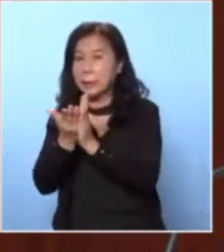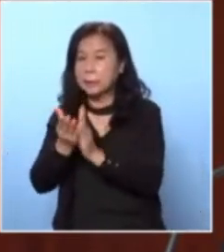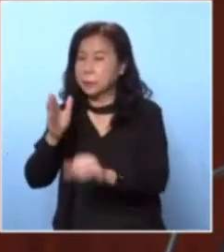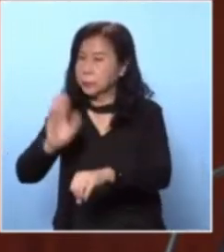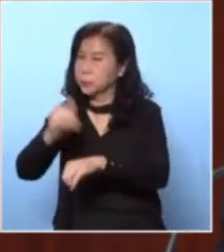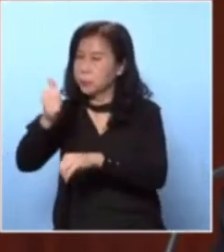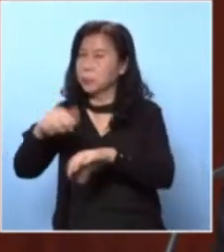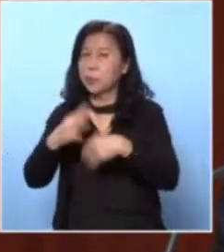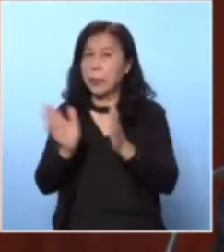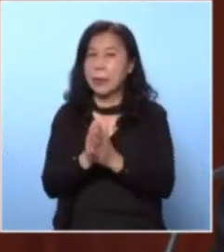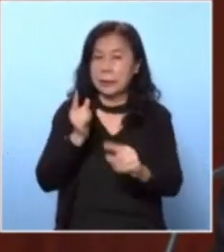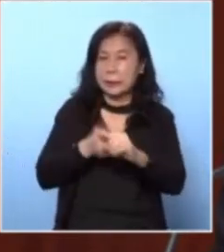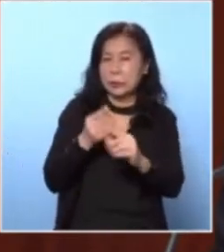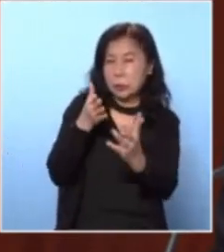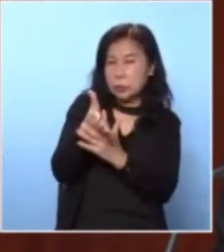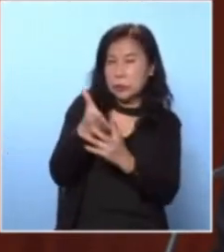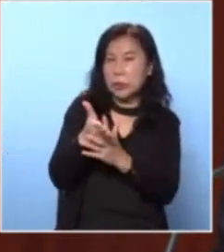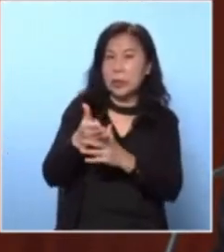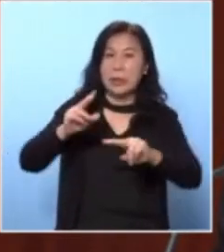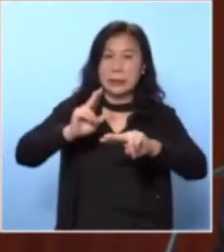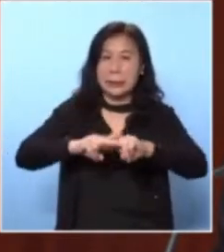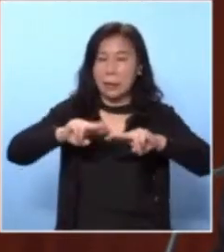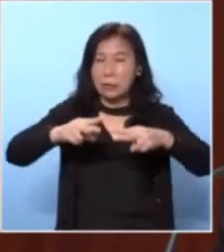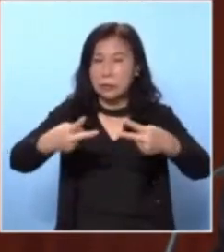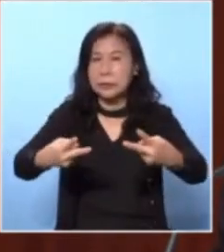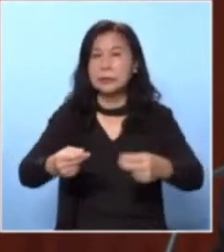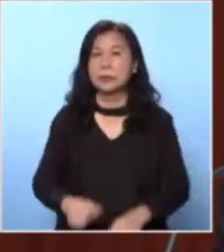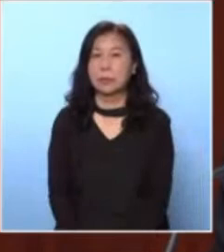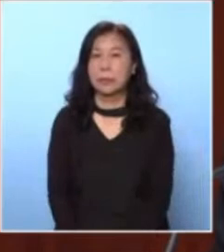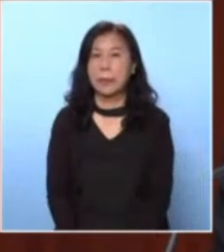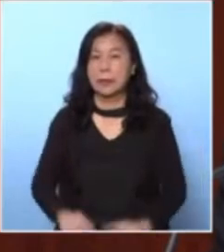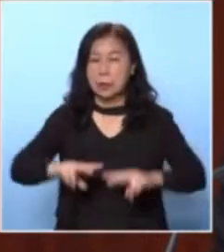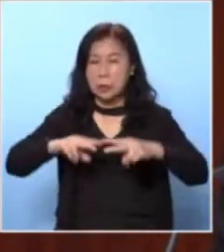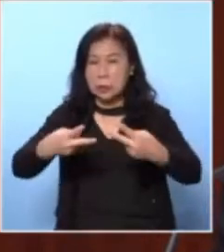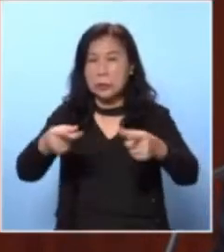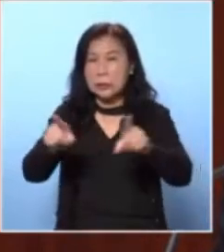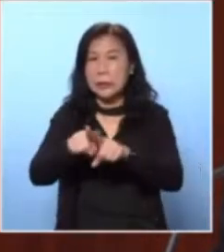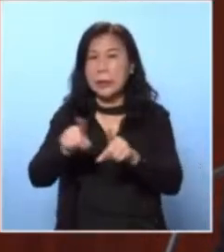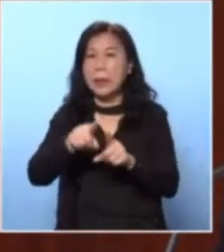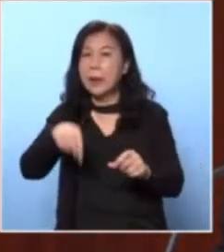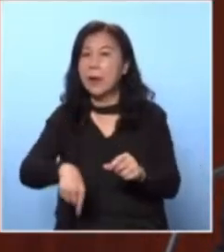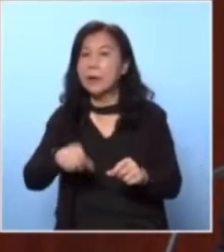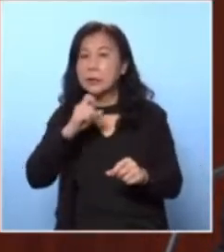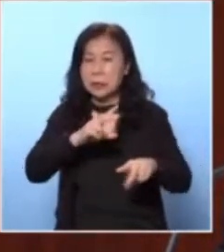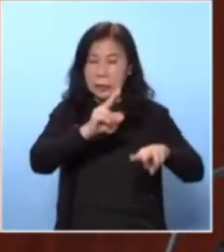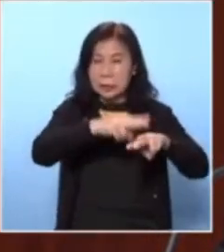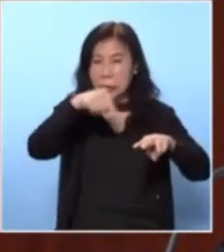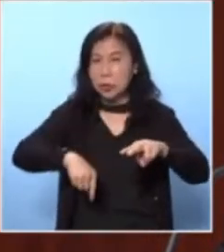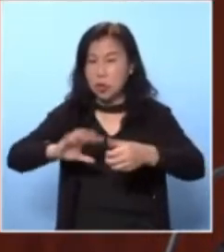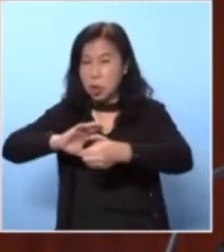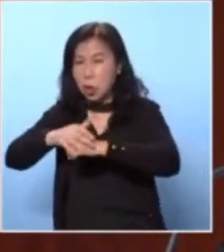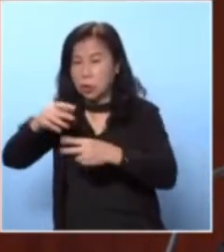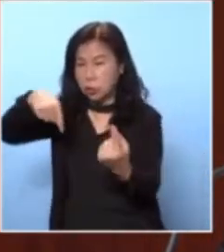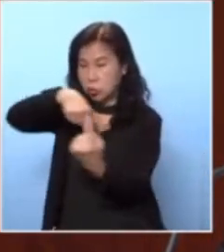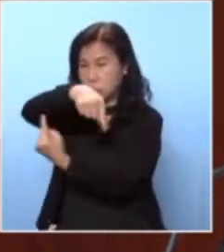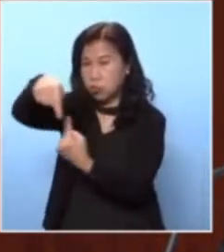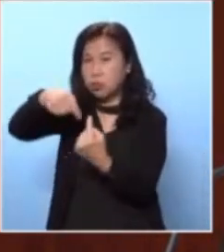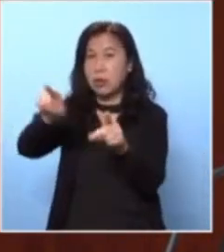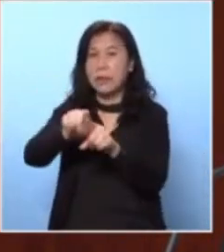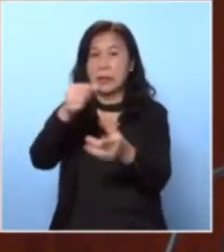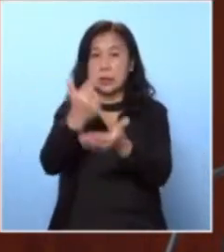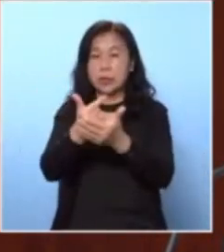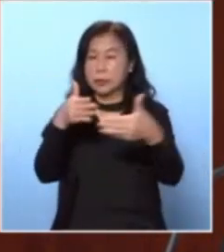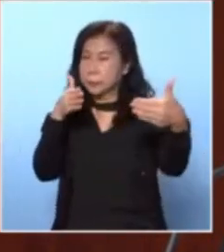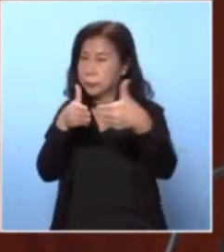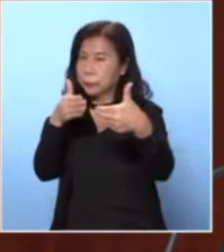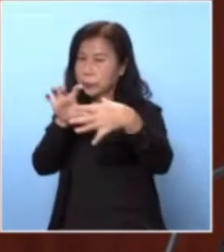Two Systems principle. We must fully leverage these advantages. That means proactively integrating into our country's development, serving